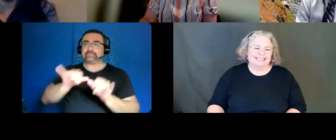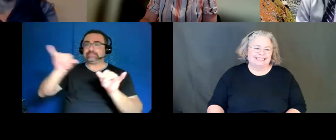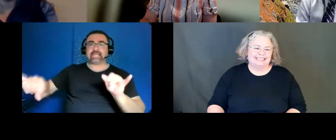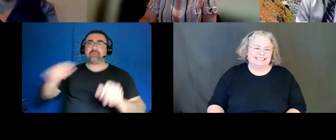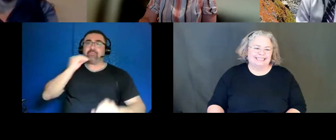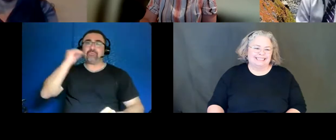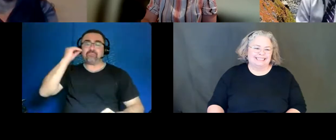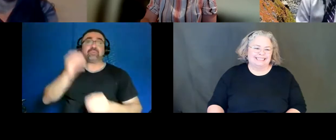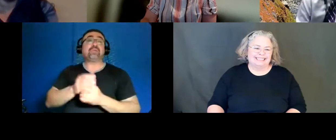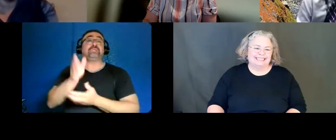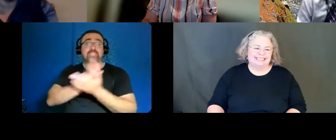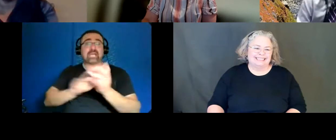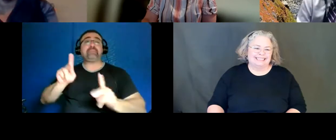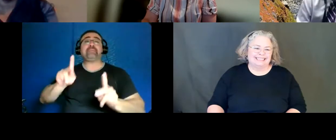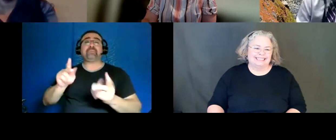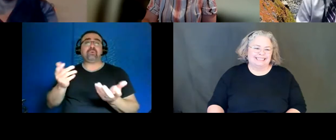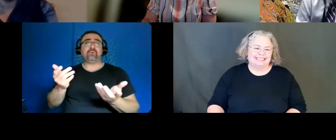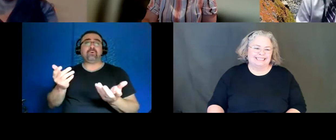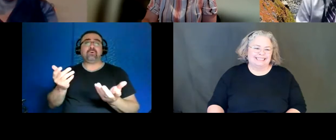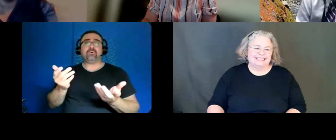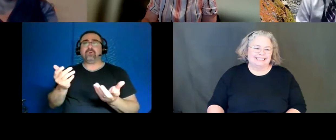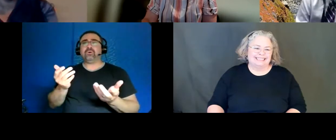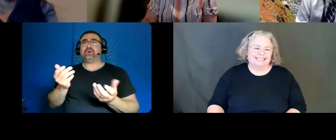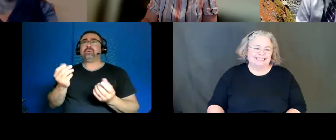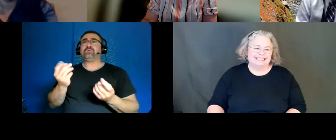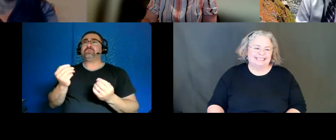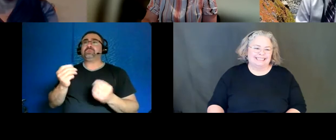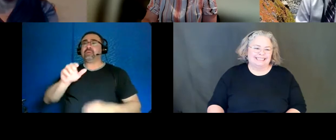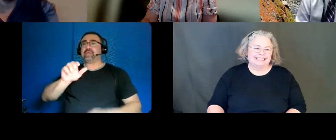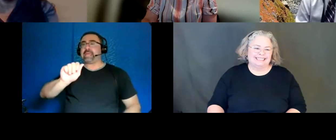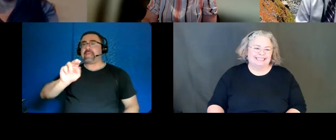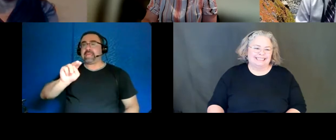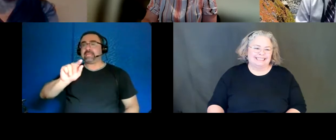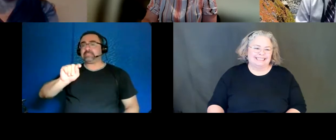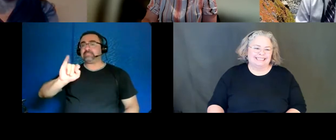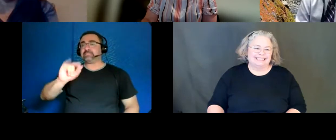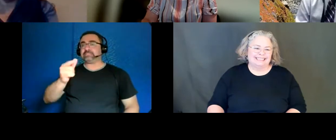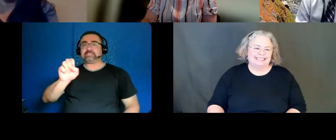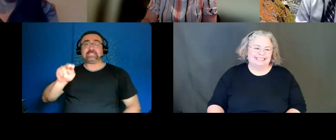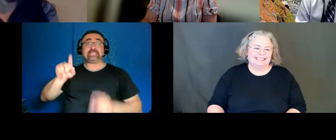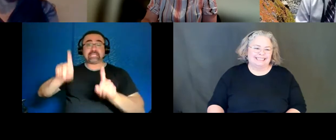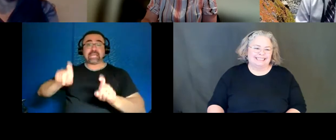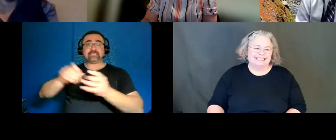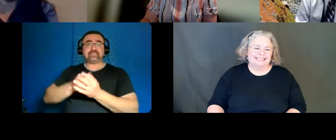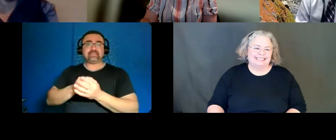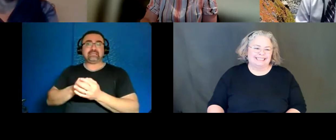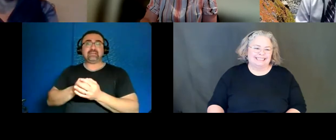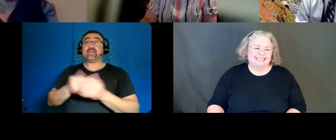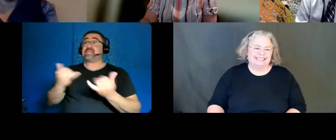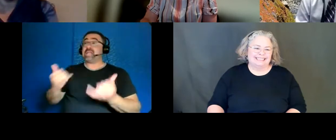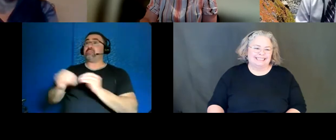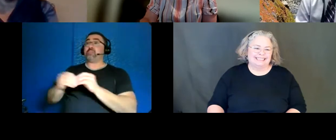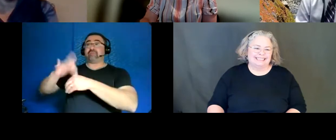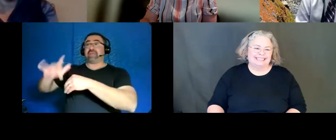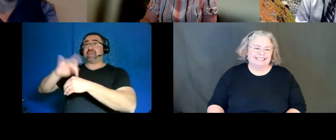Some people go as far as also doing the antigen test. Right now, that's a lot more available than it